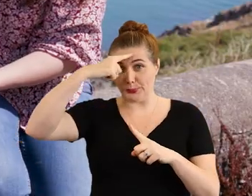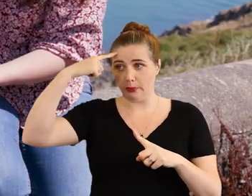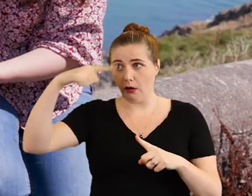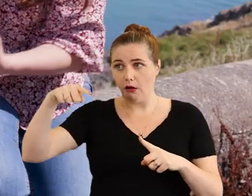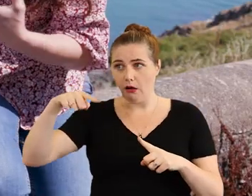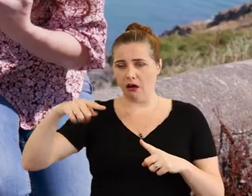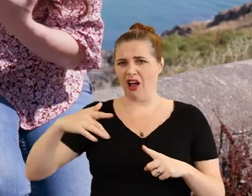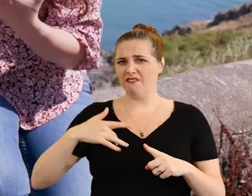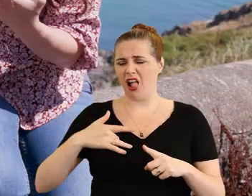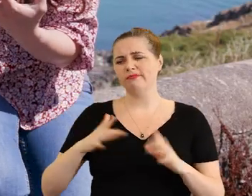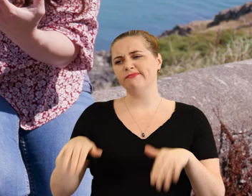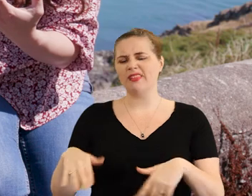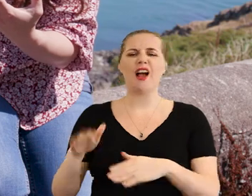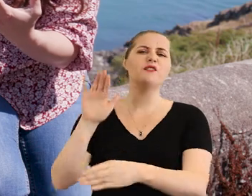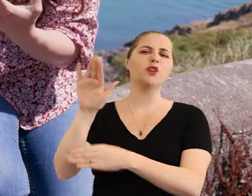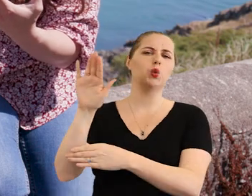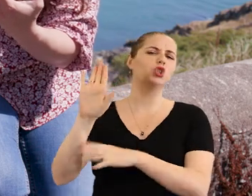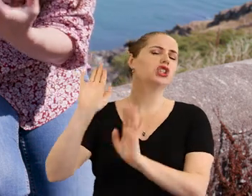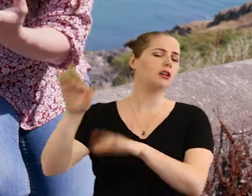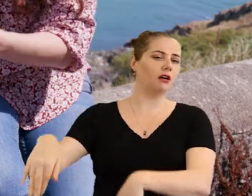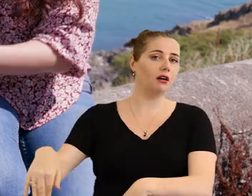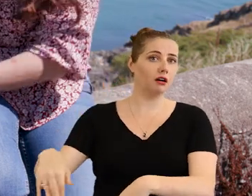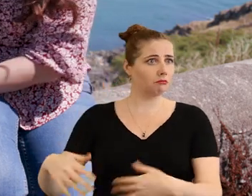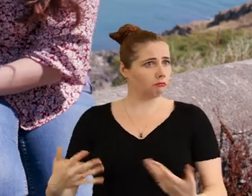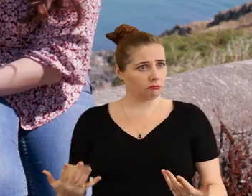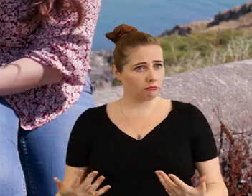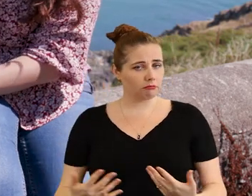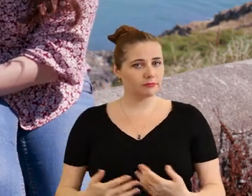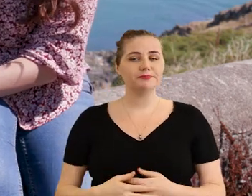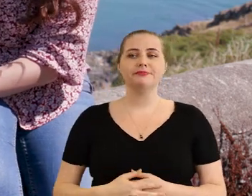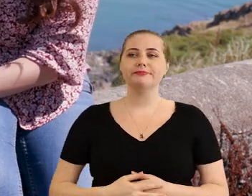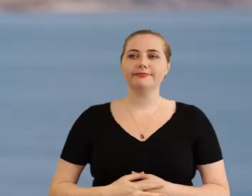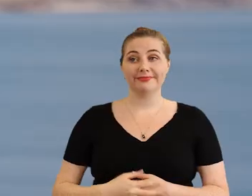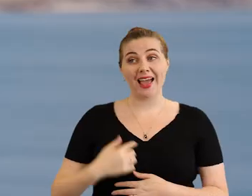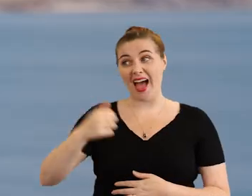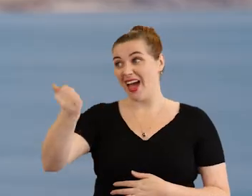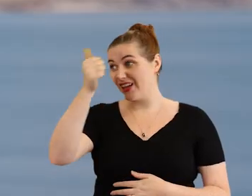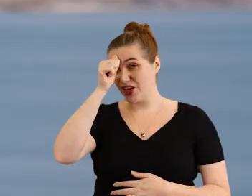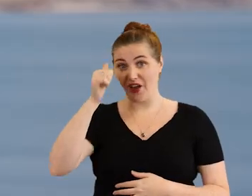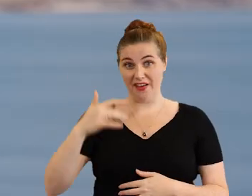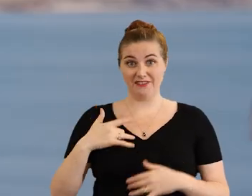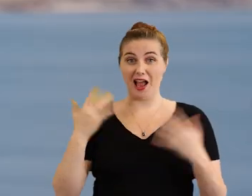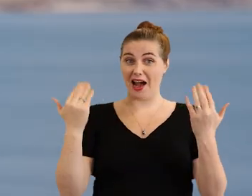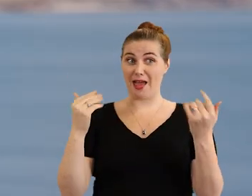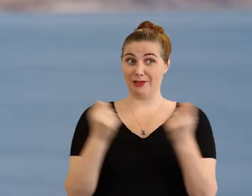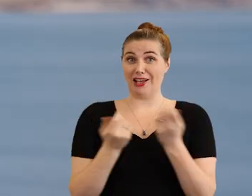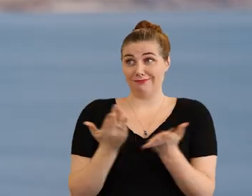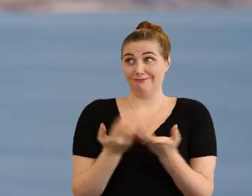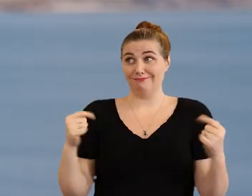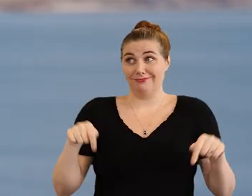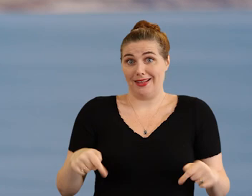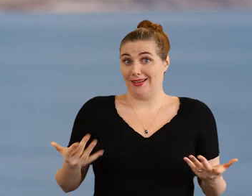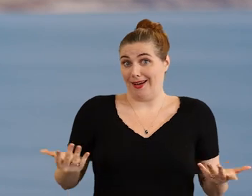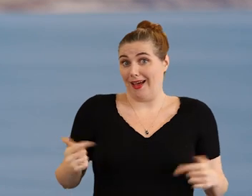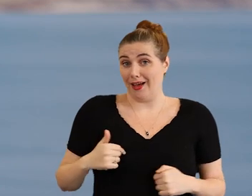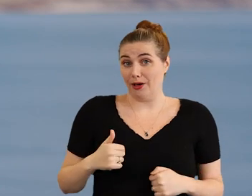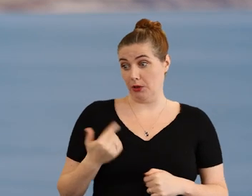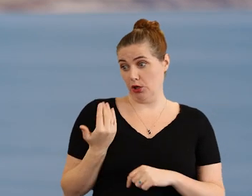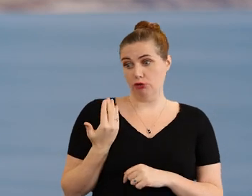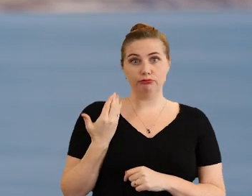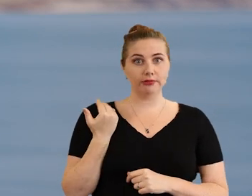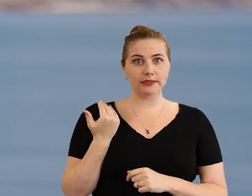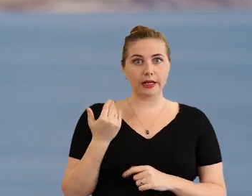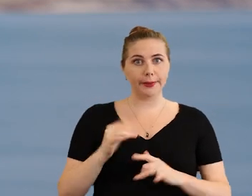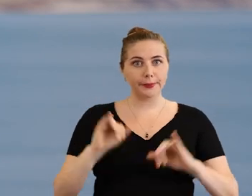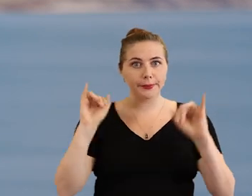temperatures always seemed to be a thing that was far in the future. Yes, I know, and it feels like climate change is really with us